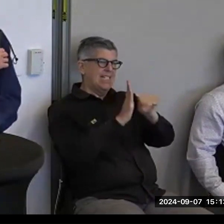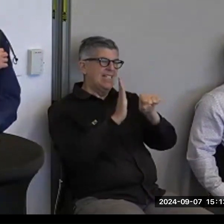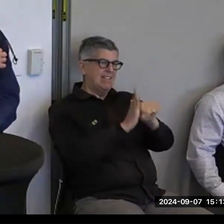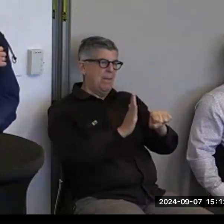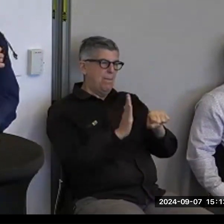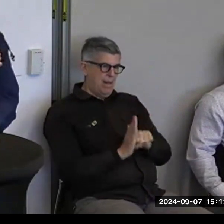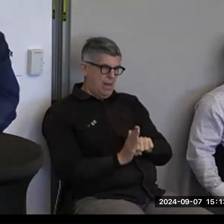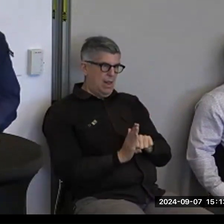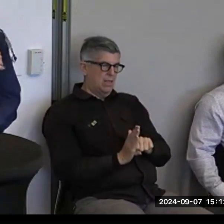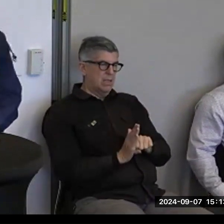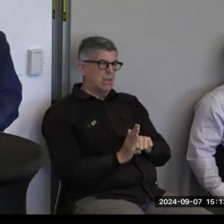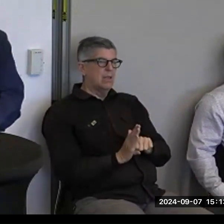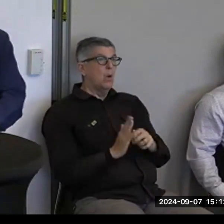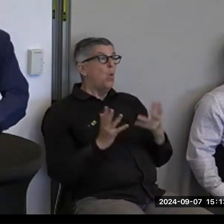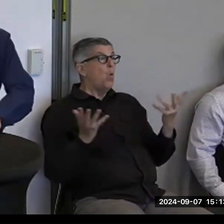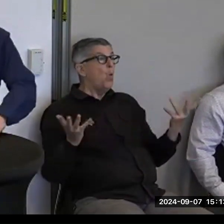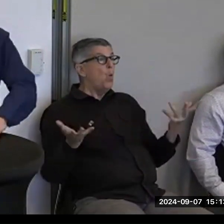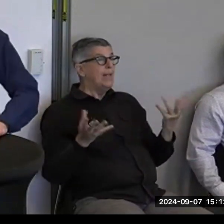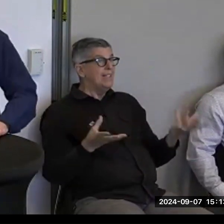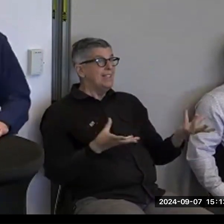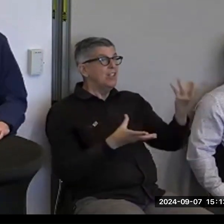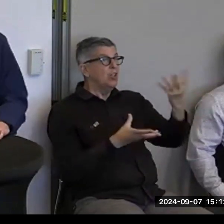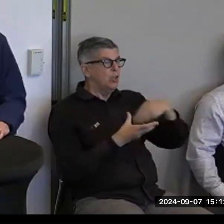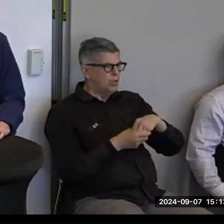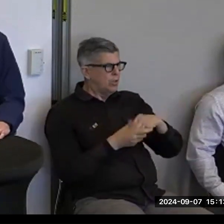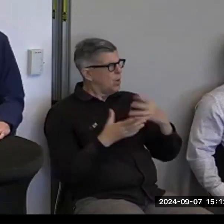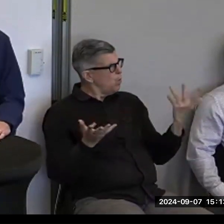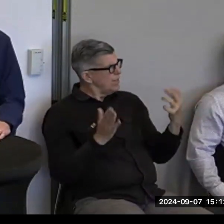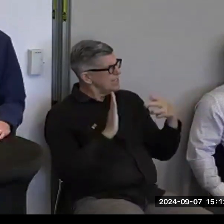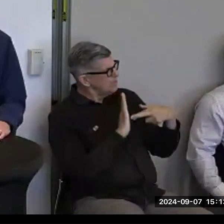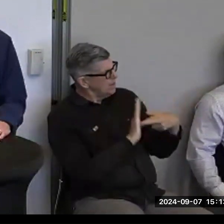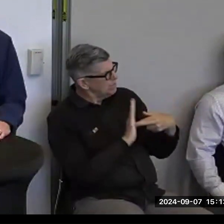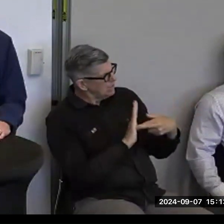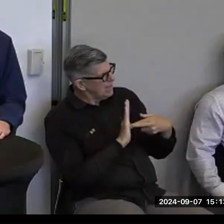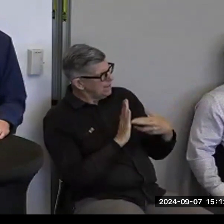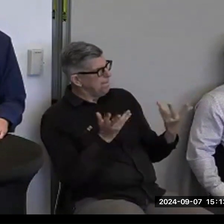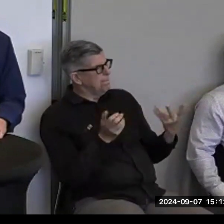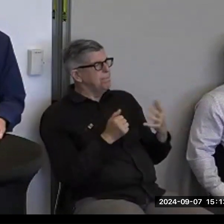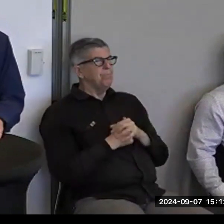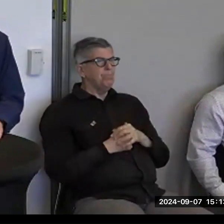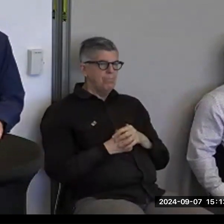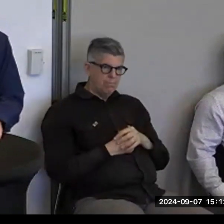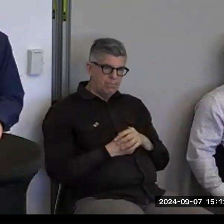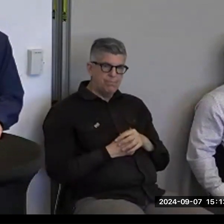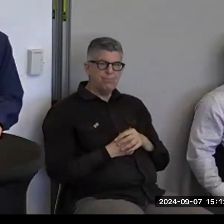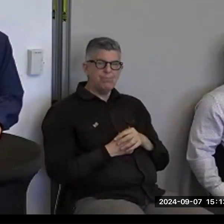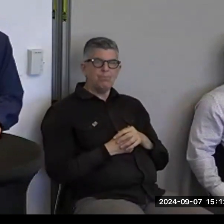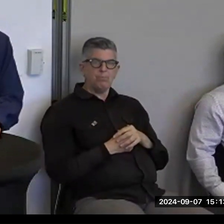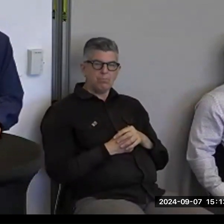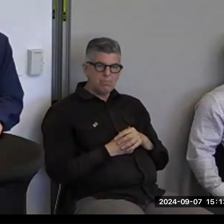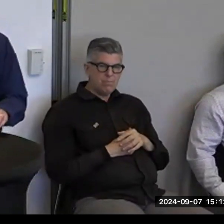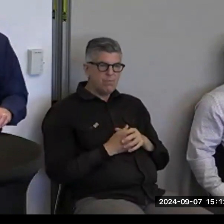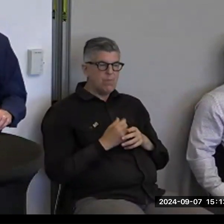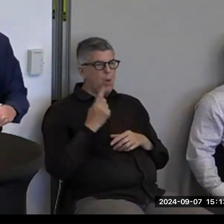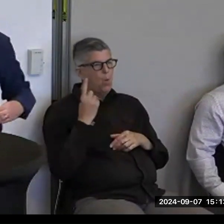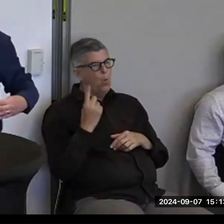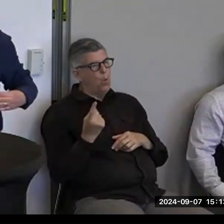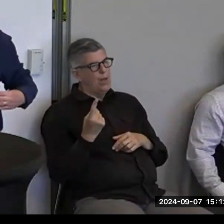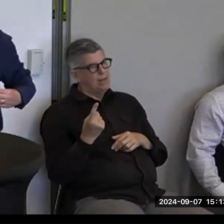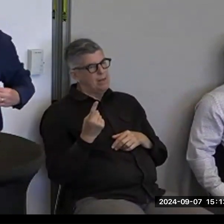what is there and what it represents. So one of the symbols